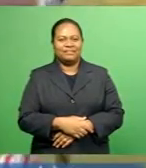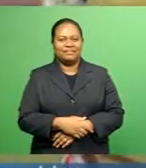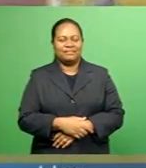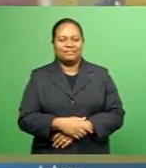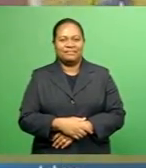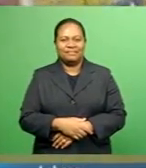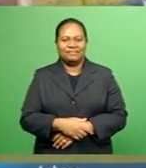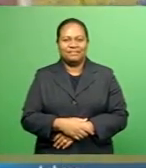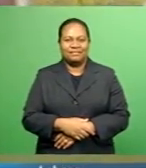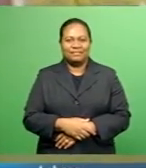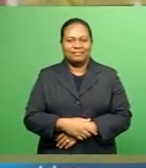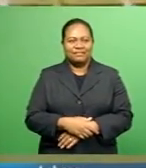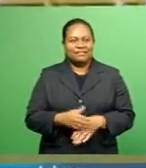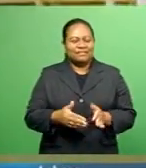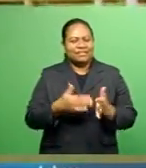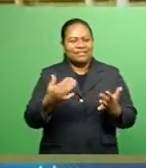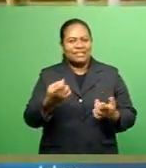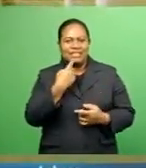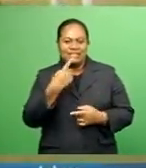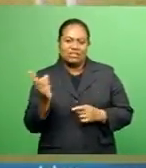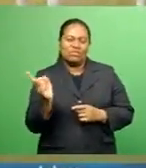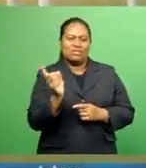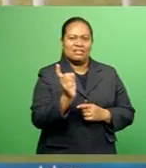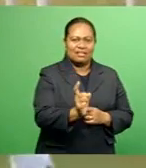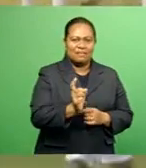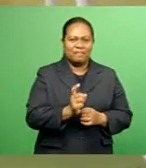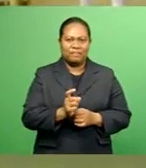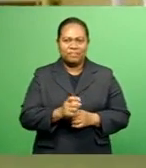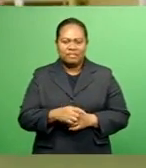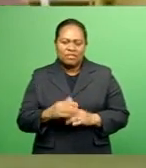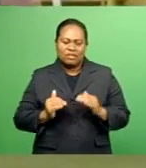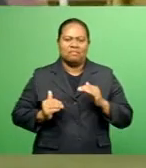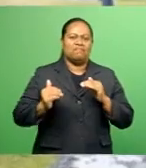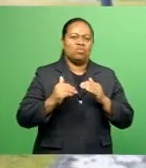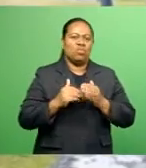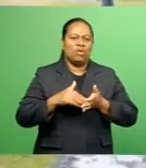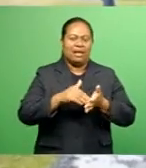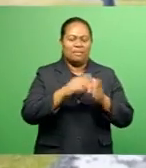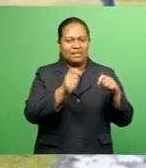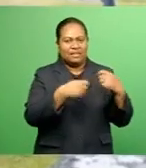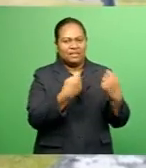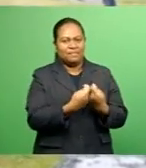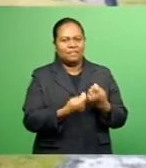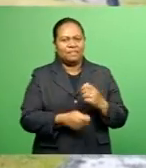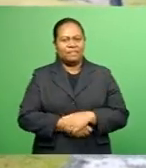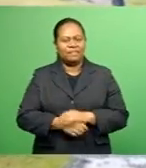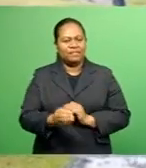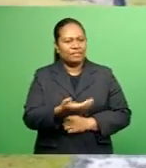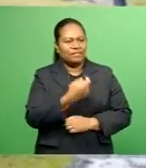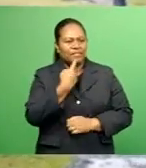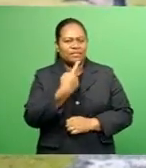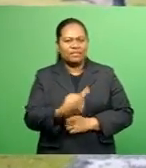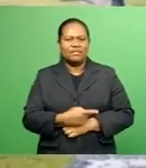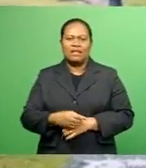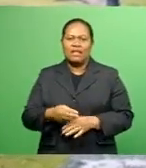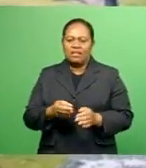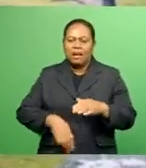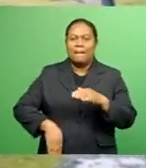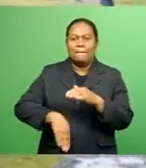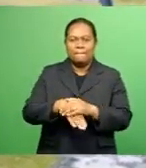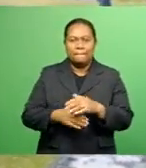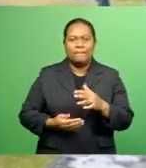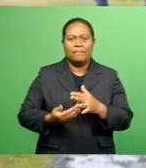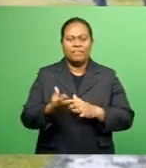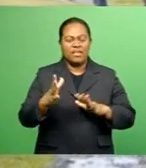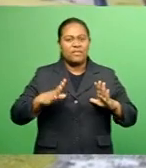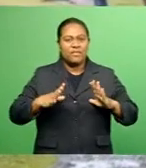Debuting for Rewa, Mohamed Alam stepped up to the job. Our boys played really well. It was our game for us. Well, the last-minute penalty, the crowd